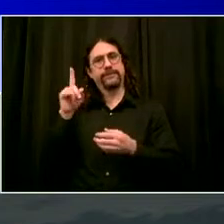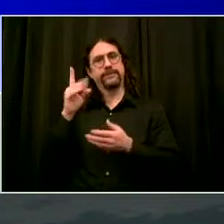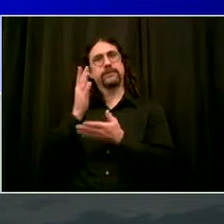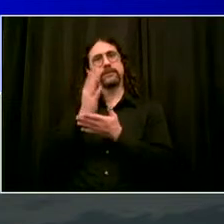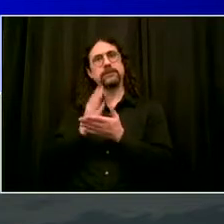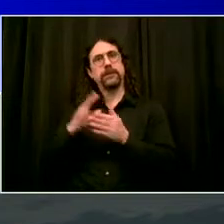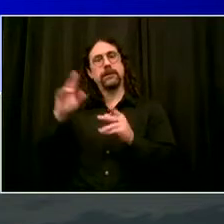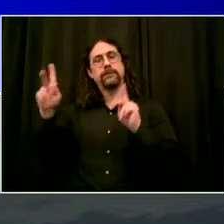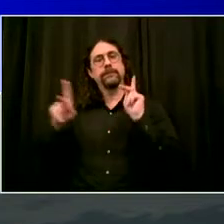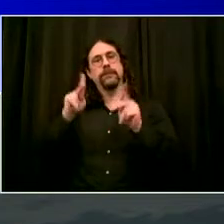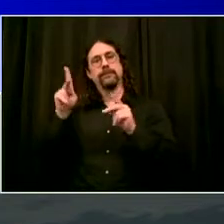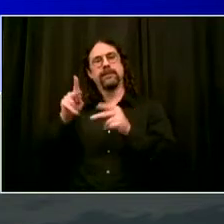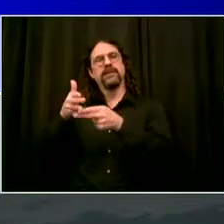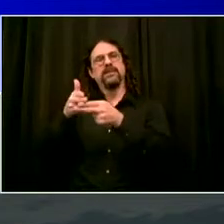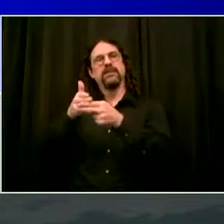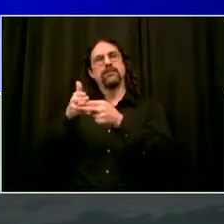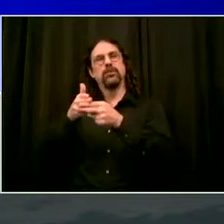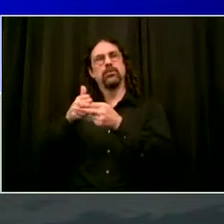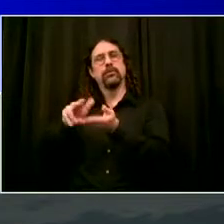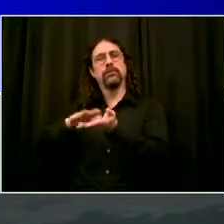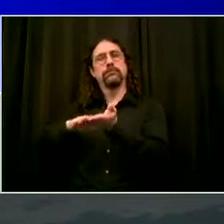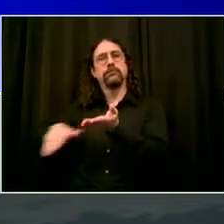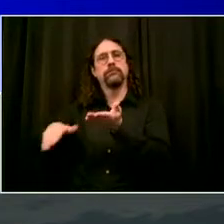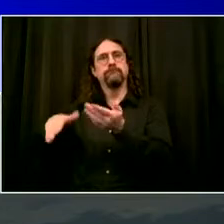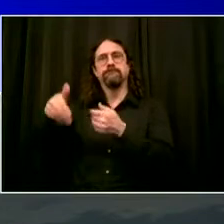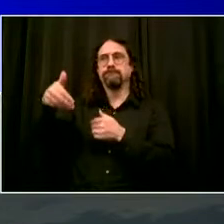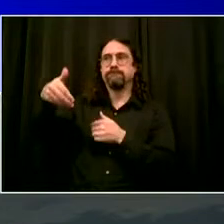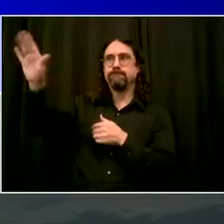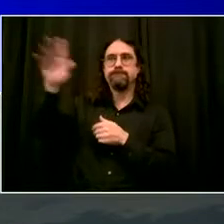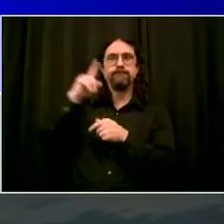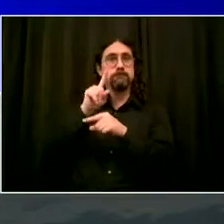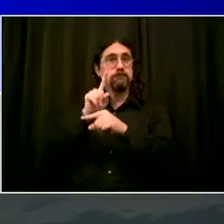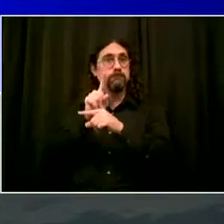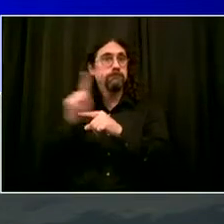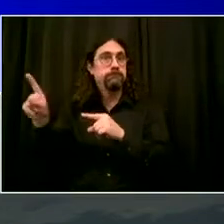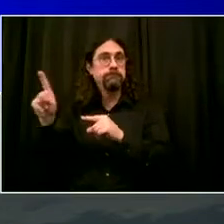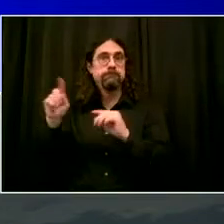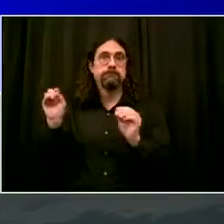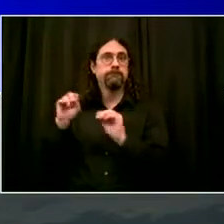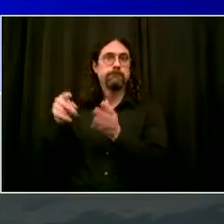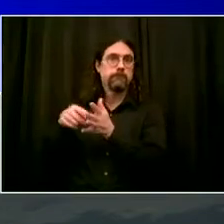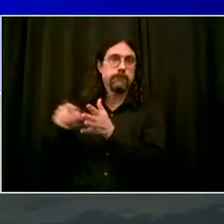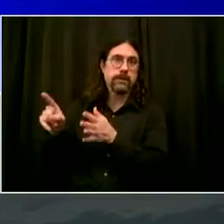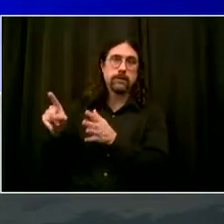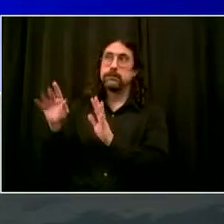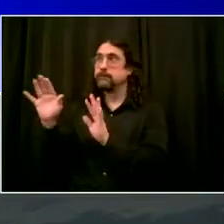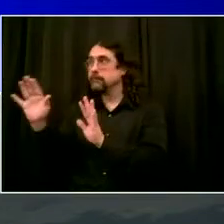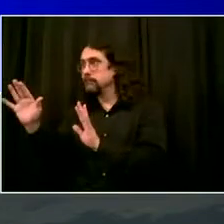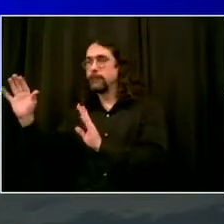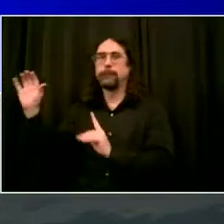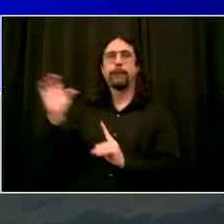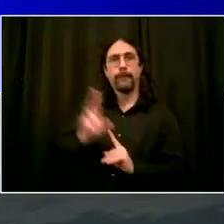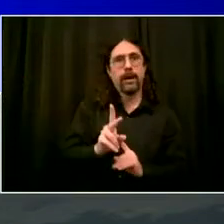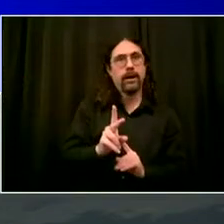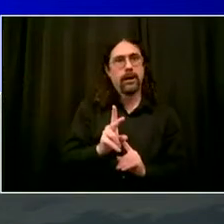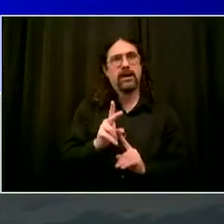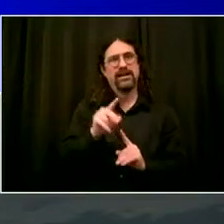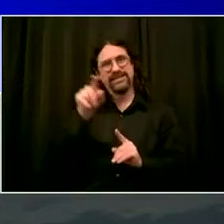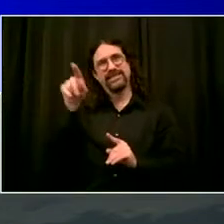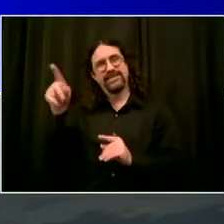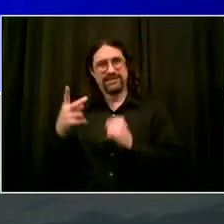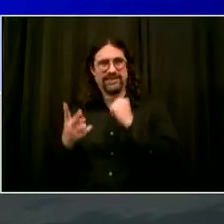Yorkers are all hurting it was important for your leaders and the people who run the city government to sacrifice as well so we did the